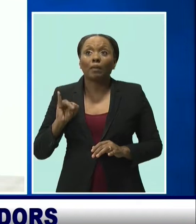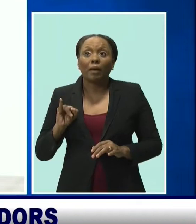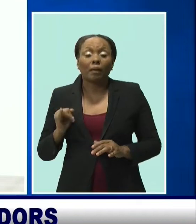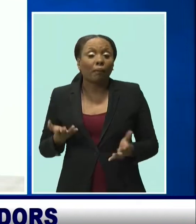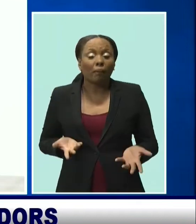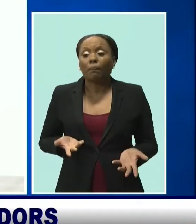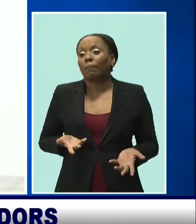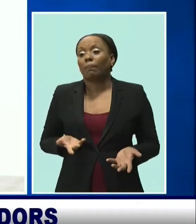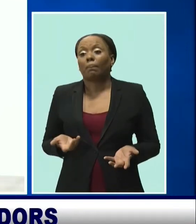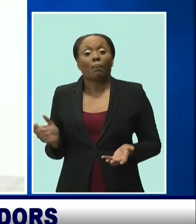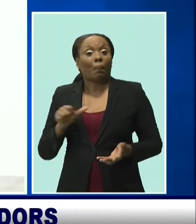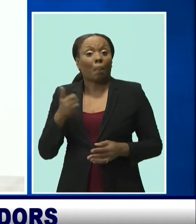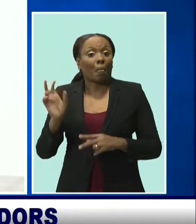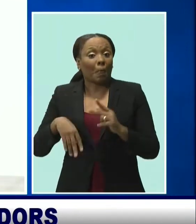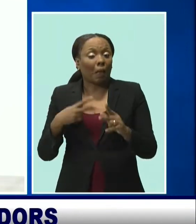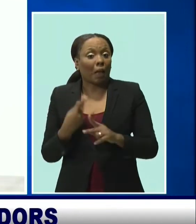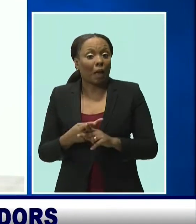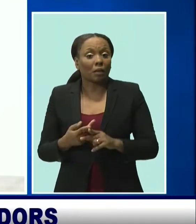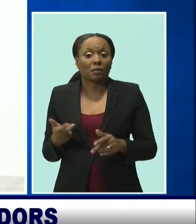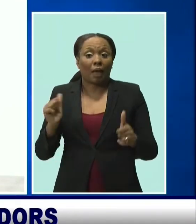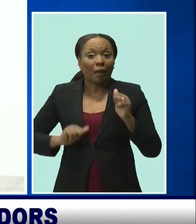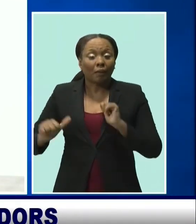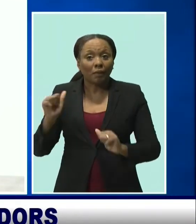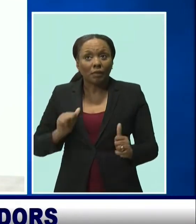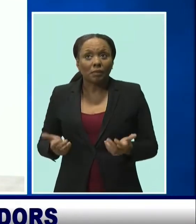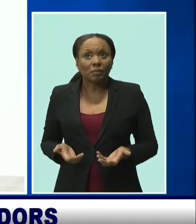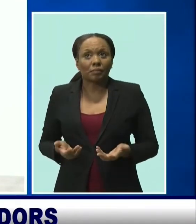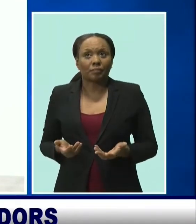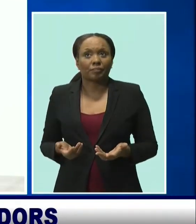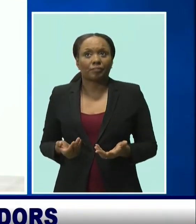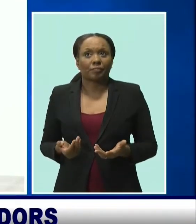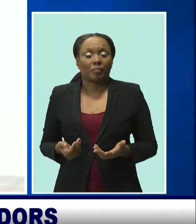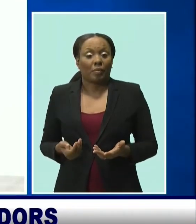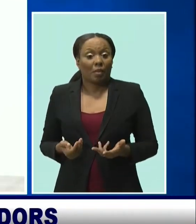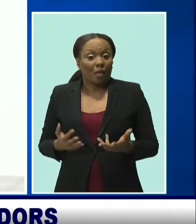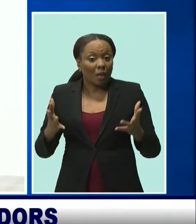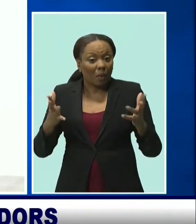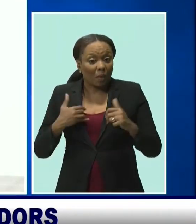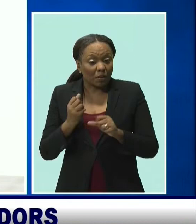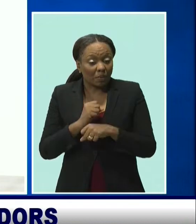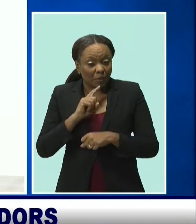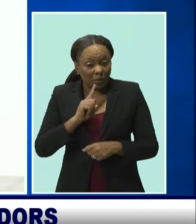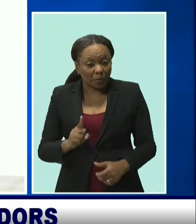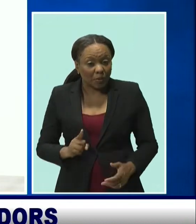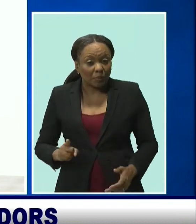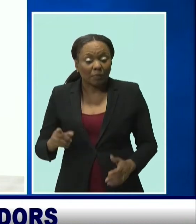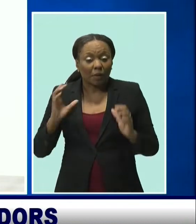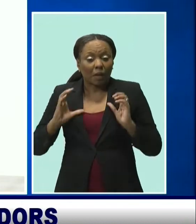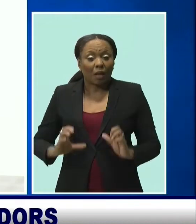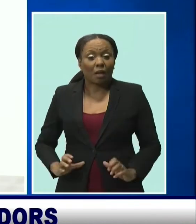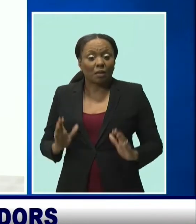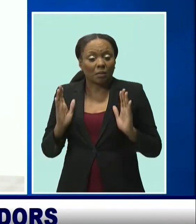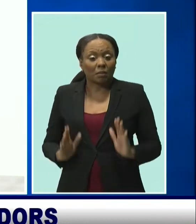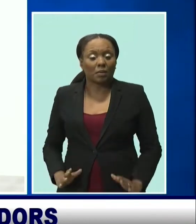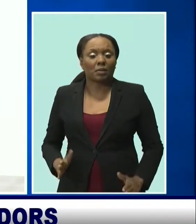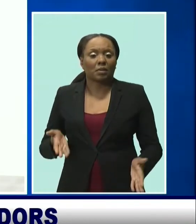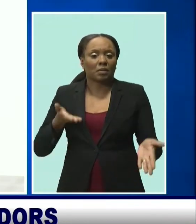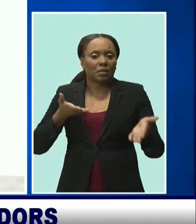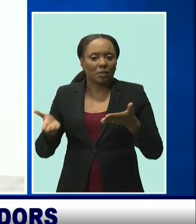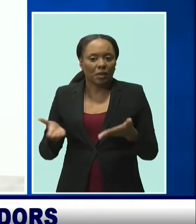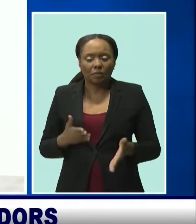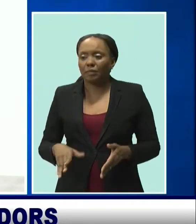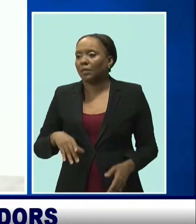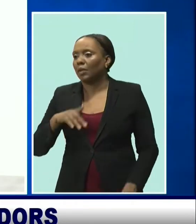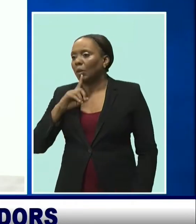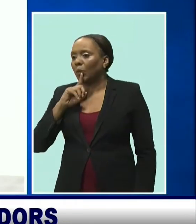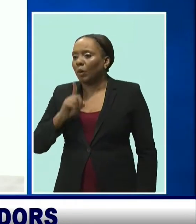also other type of activity going on. Wouldn't we want to ensure that the customer service is at the point where it is,